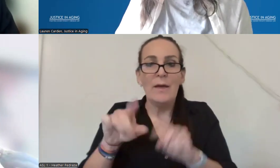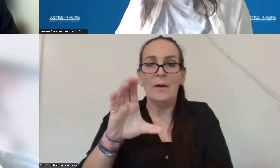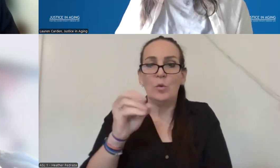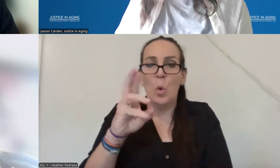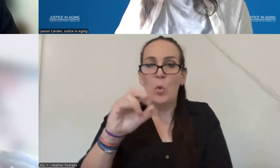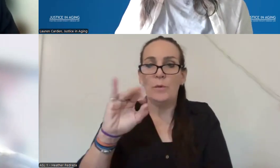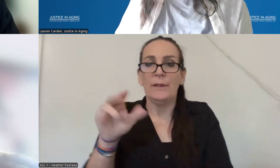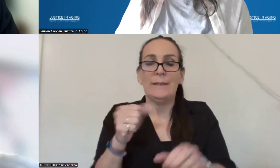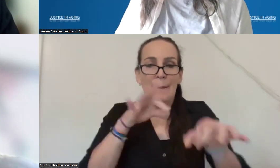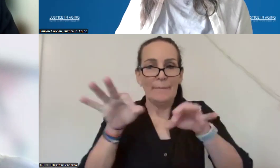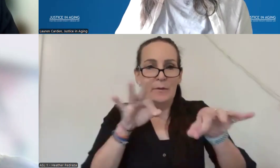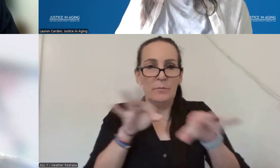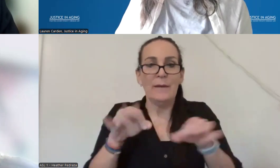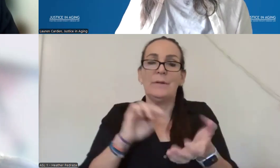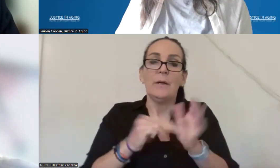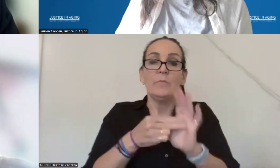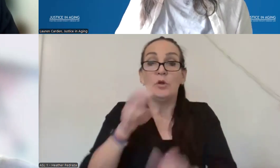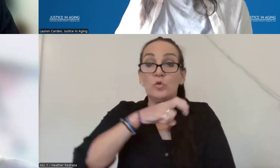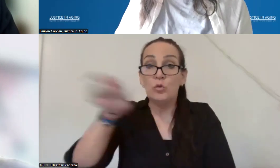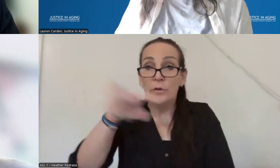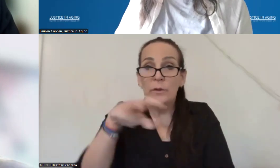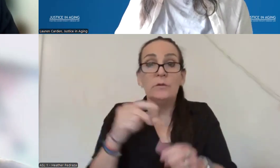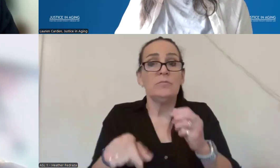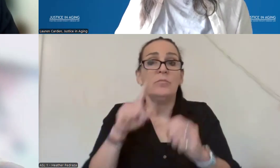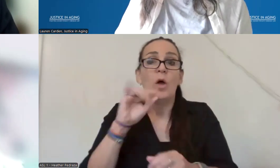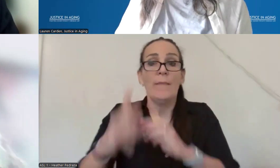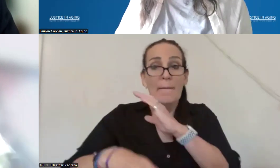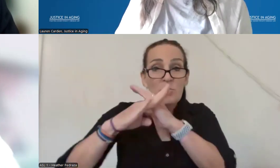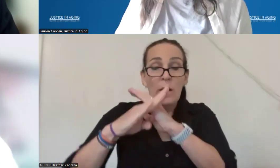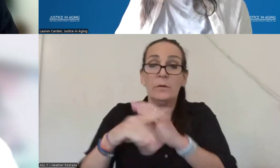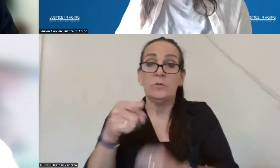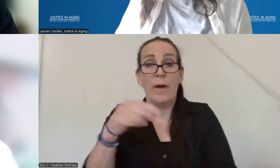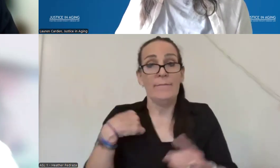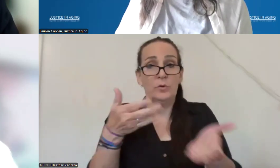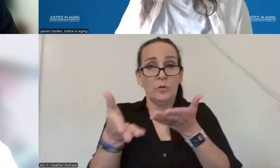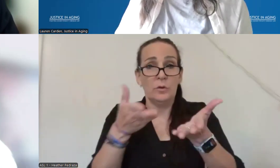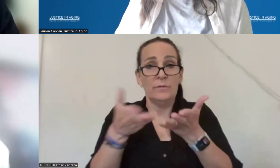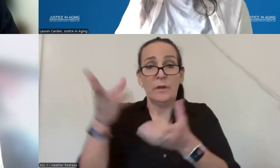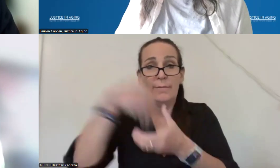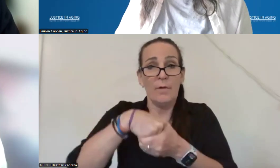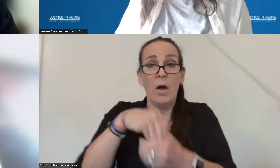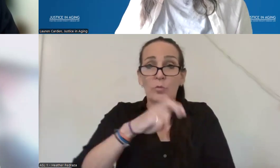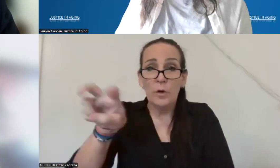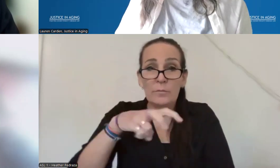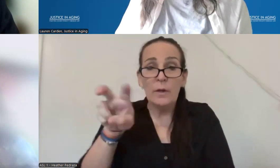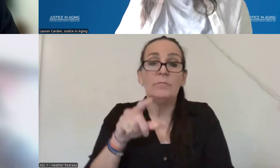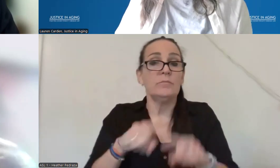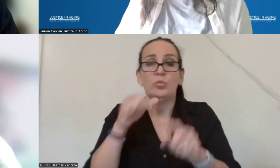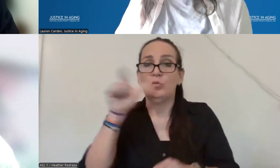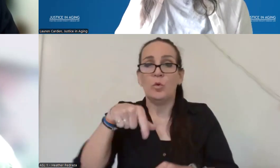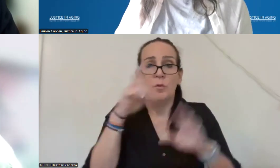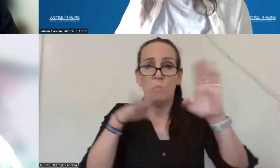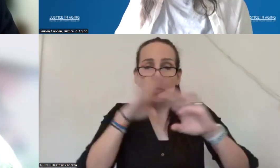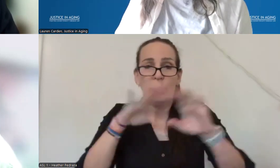as a barrier. When you have services on site, which include transportation, you don't have to worry about that. We have to be thinking